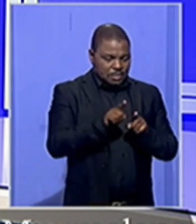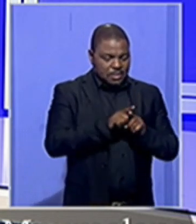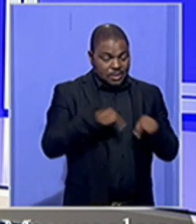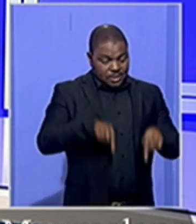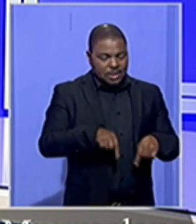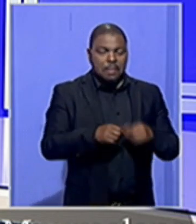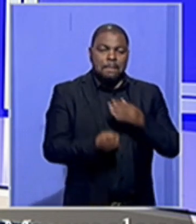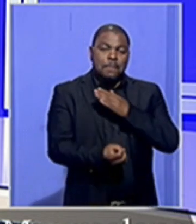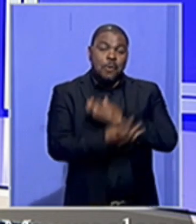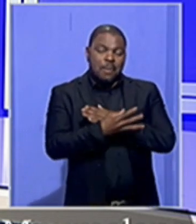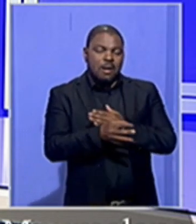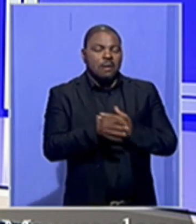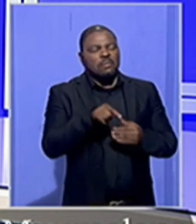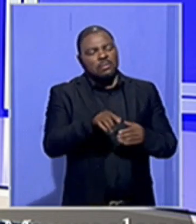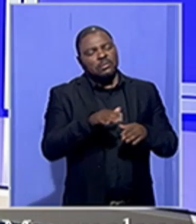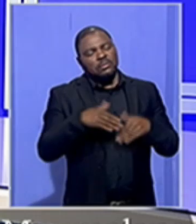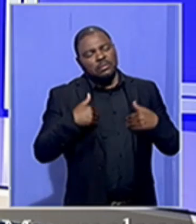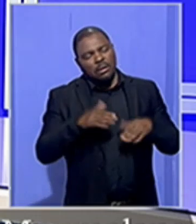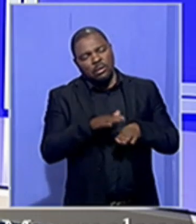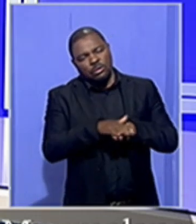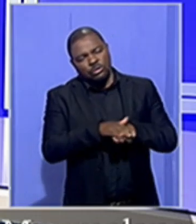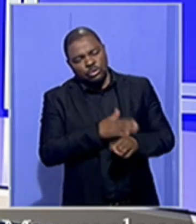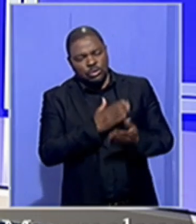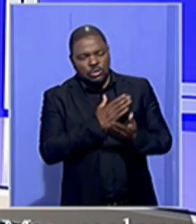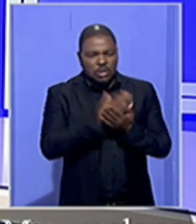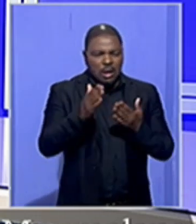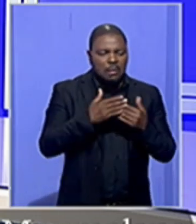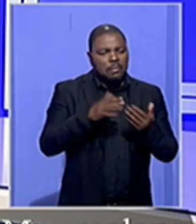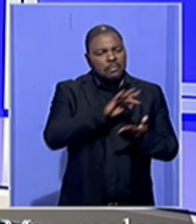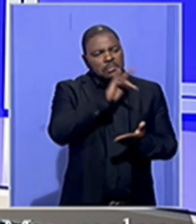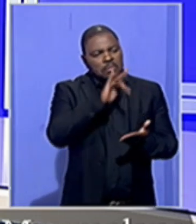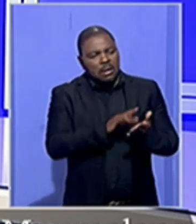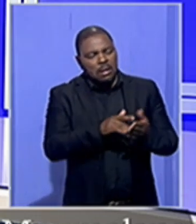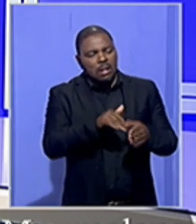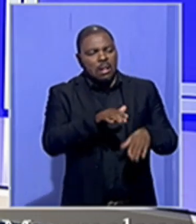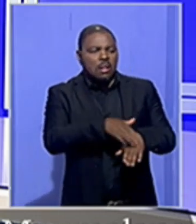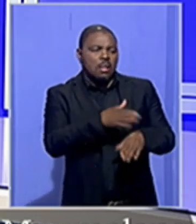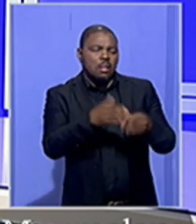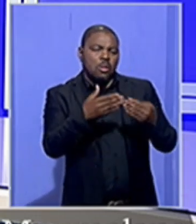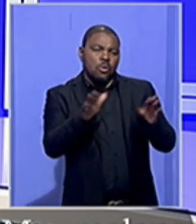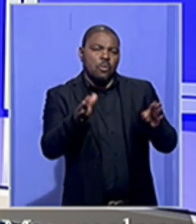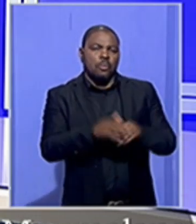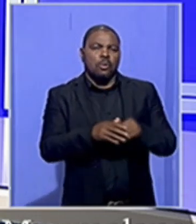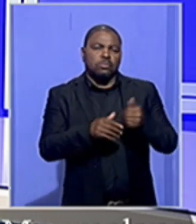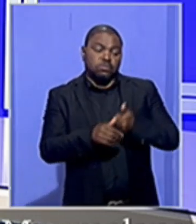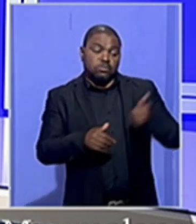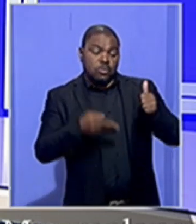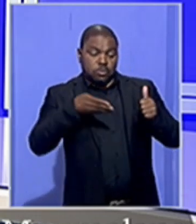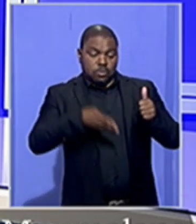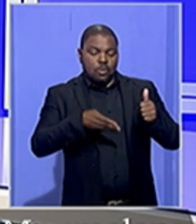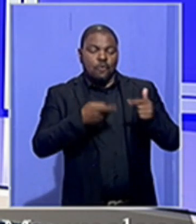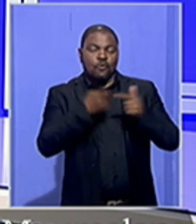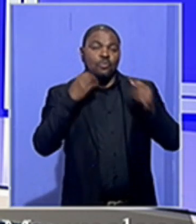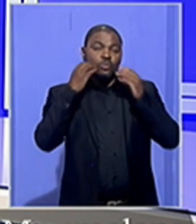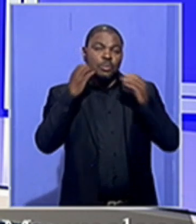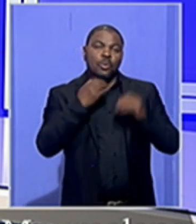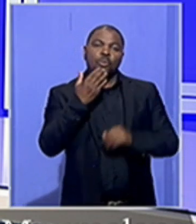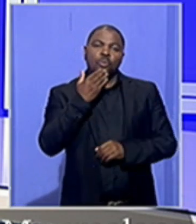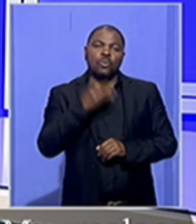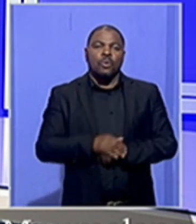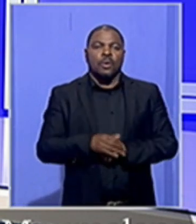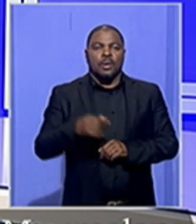Mpumalanga. Diteišene tsa go vouta dingwe di butswe thari. Go ya ka Consulate General wa kwa Mozambique, Cristóvão